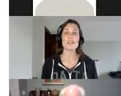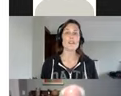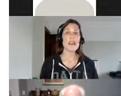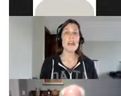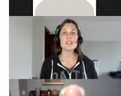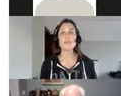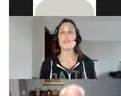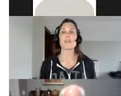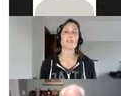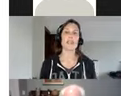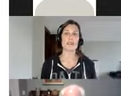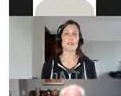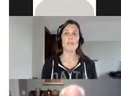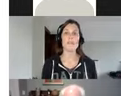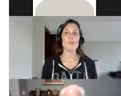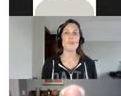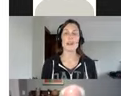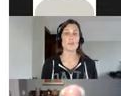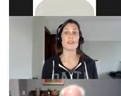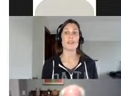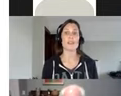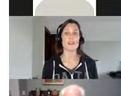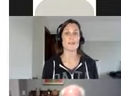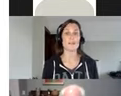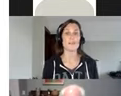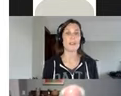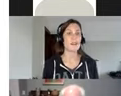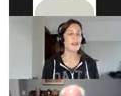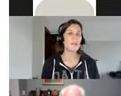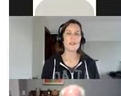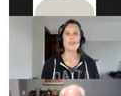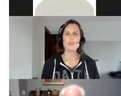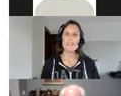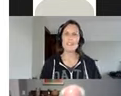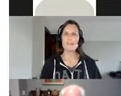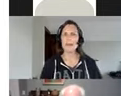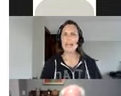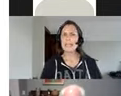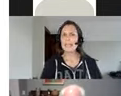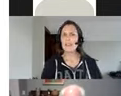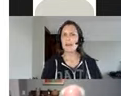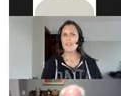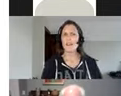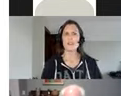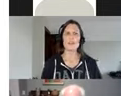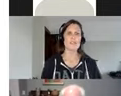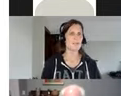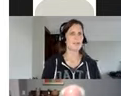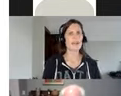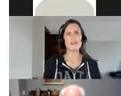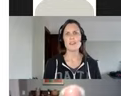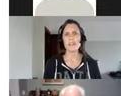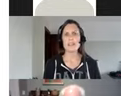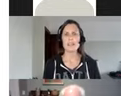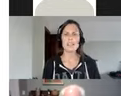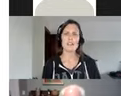that just naturally translates into map form as we understand it. But we have to step back and think about the fact that we've